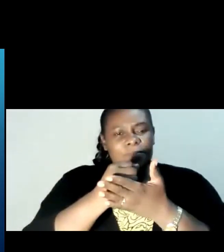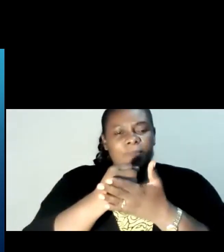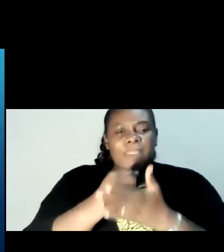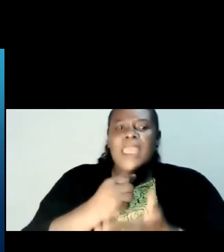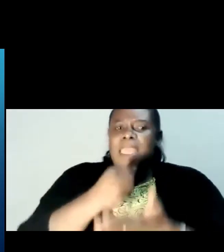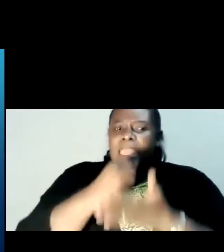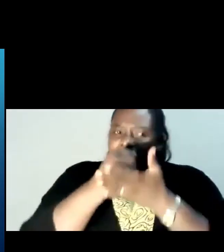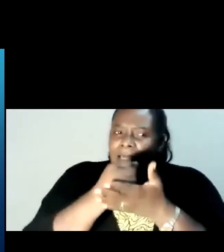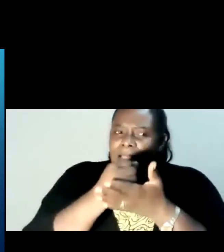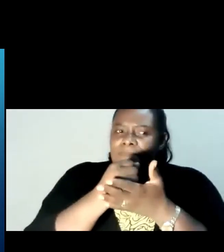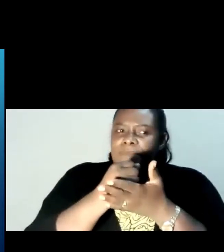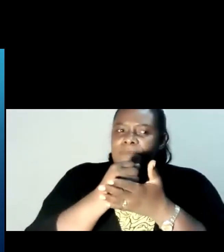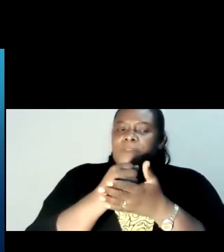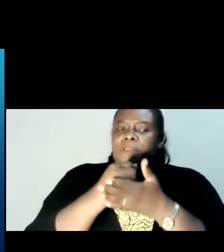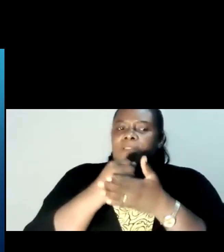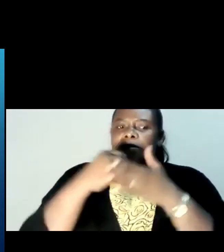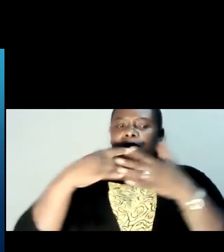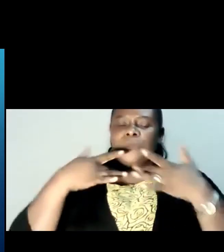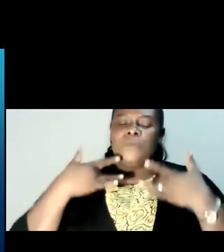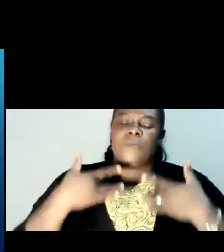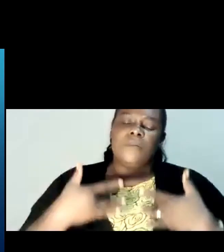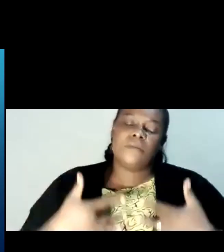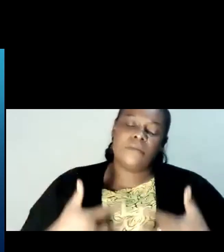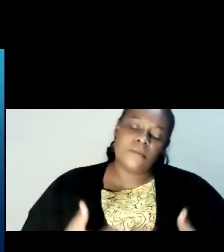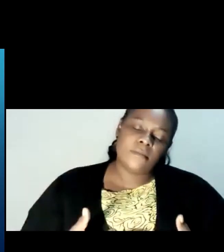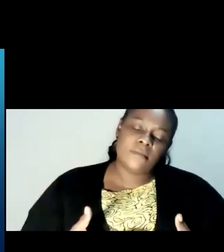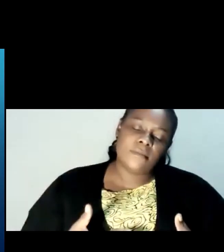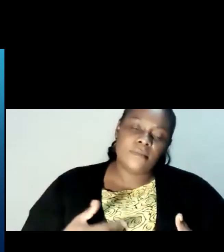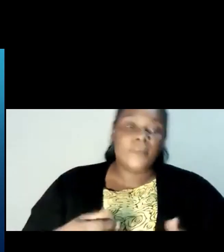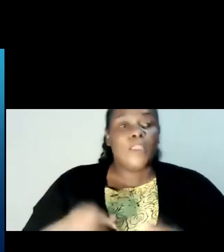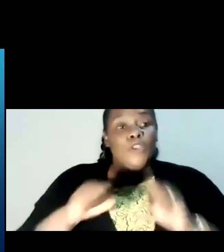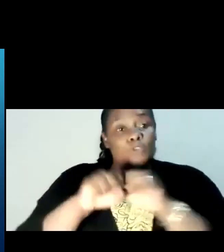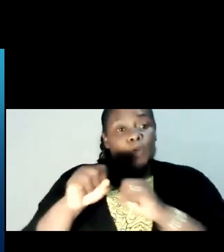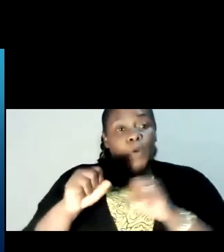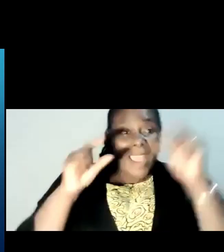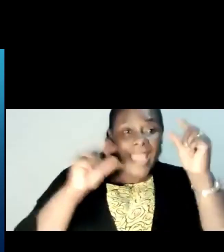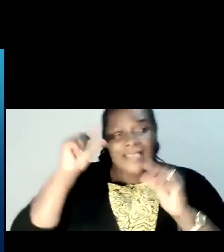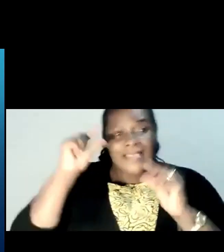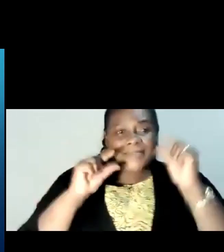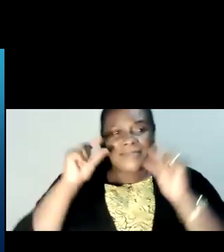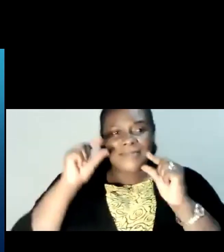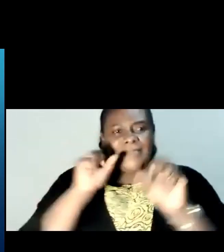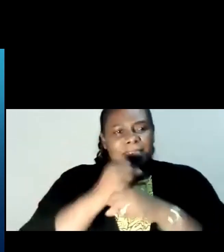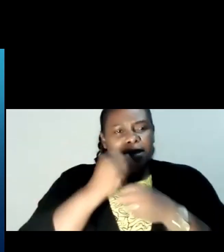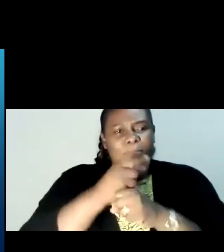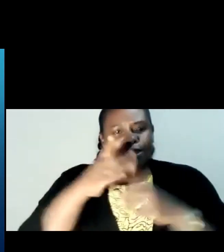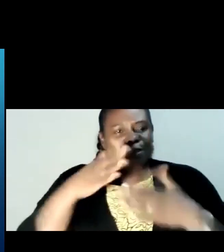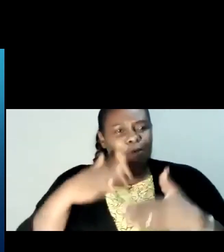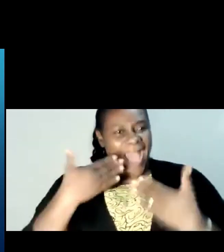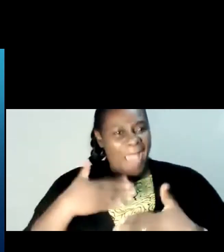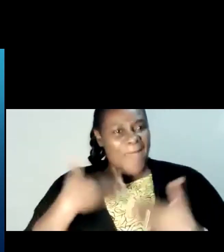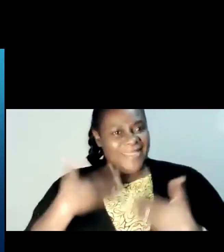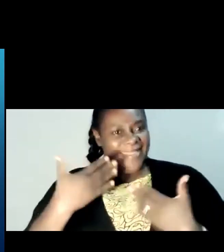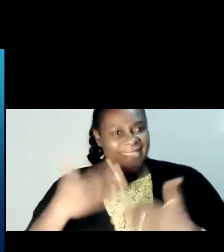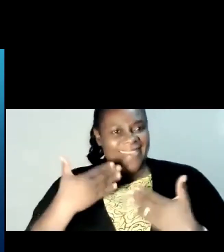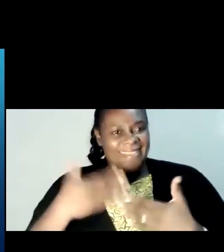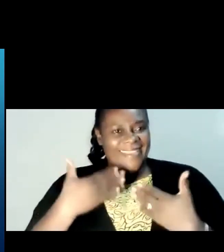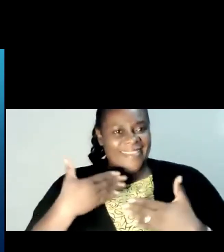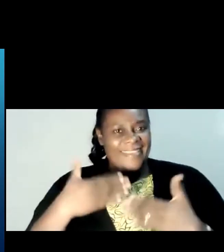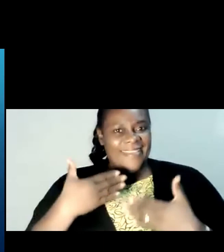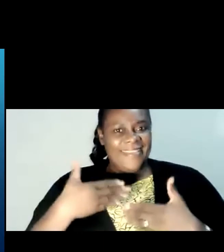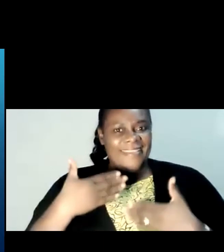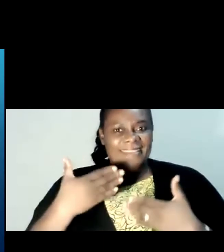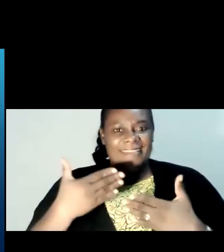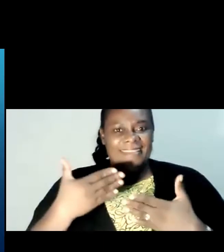anxiety. And it increases levels of happiness. There's lots of hormones that are important